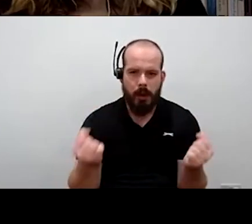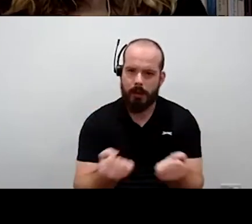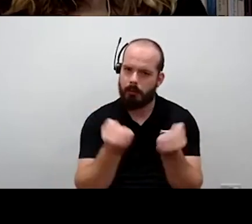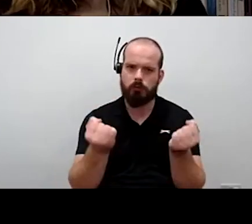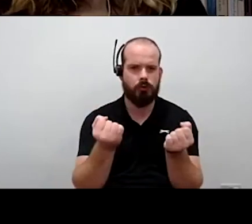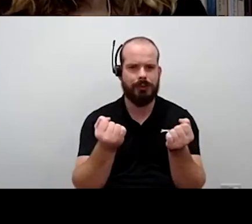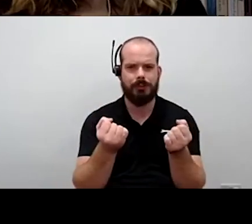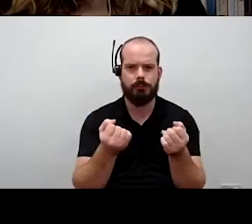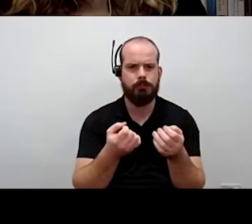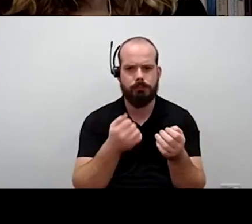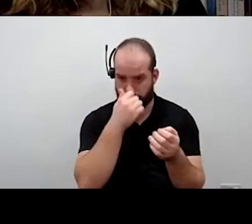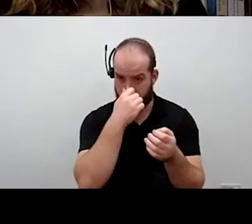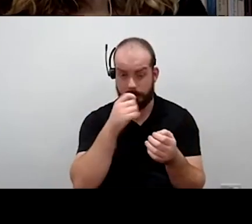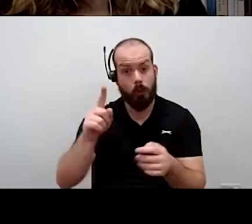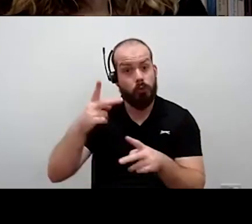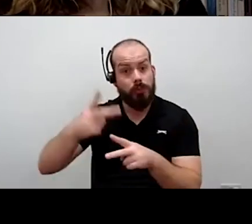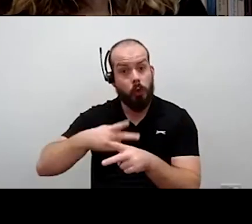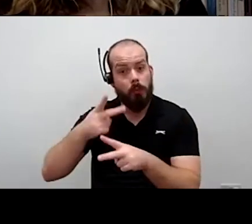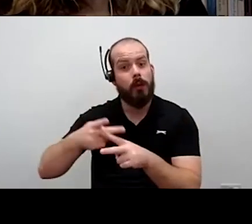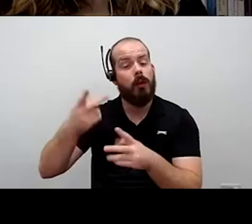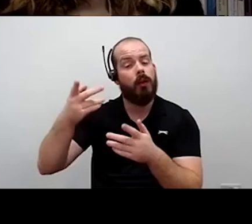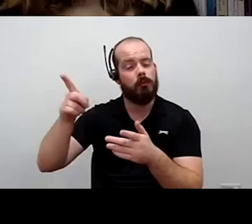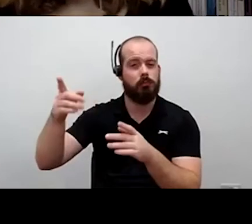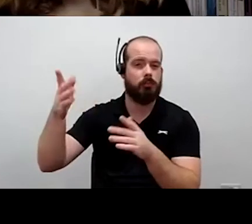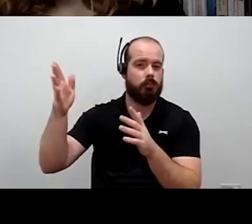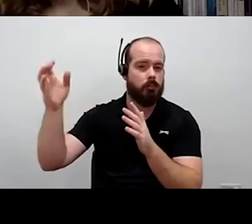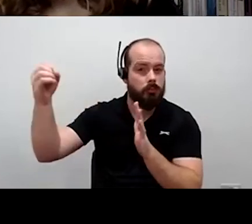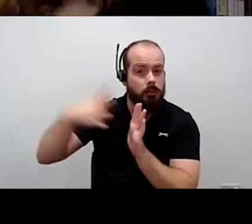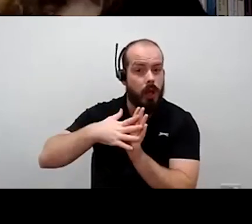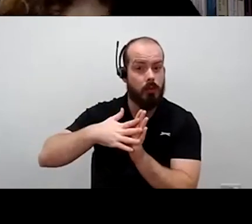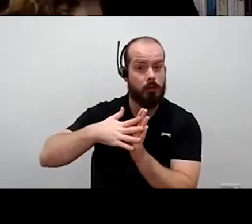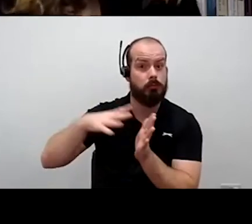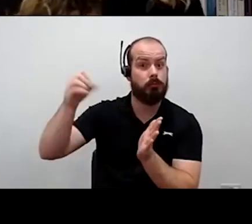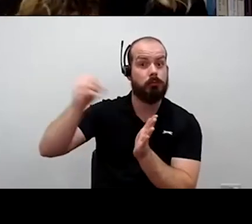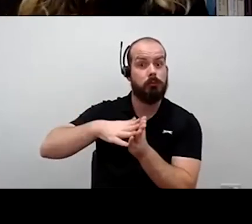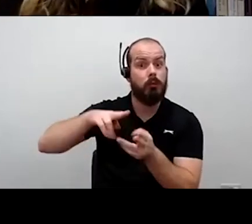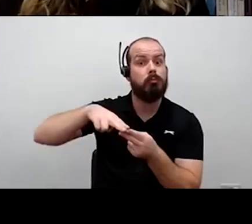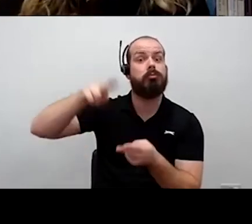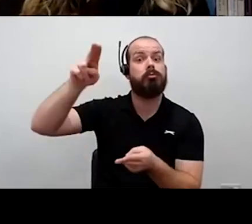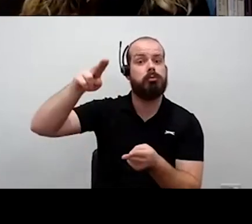with renewables where there's ups and downs, you need a corresponding